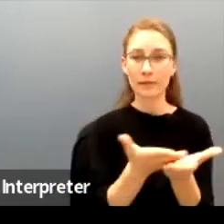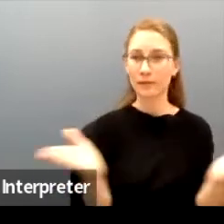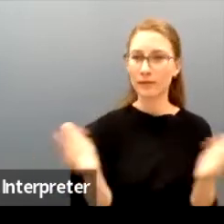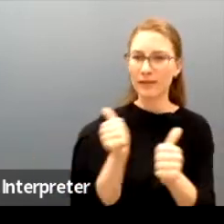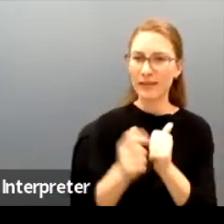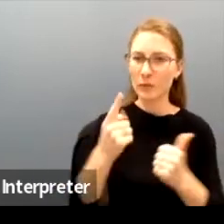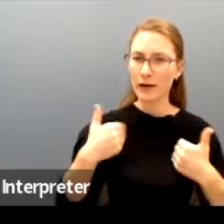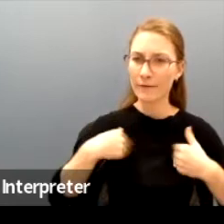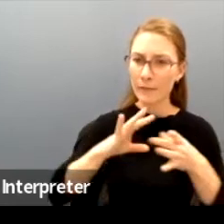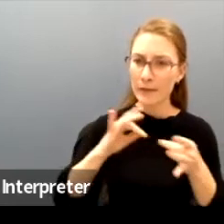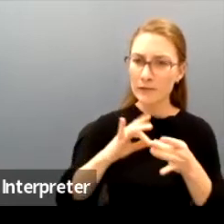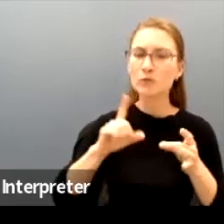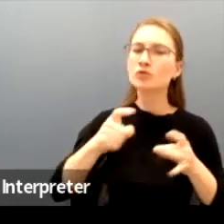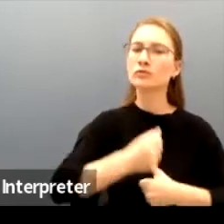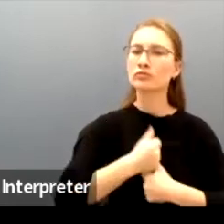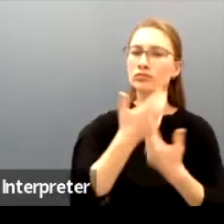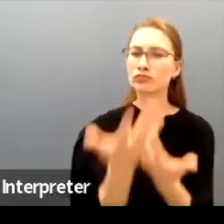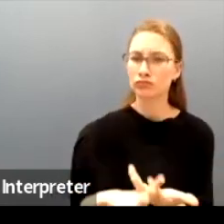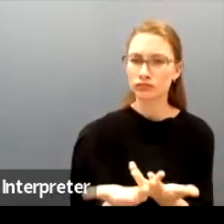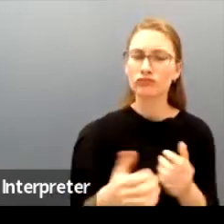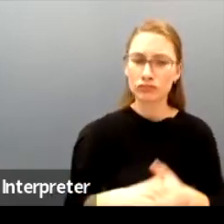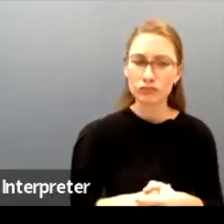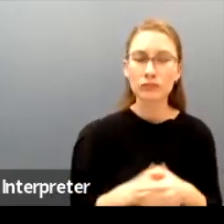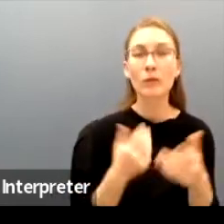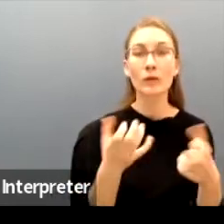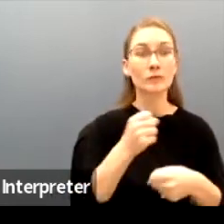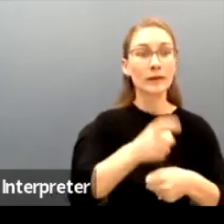heard. And I want to make sure that I'm giving every individual that